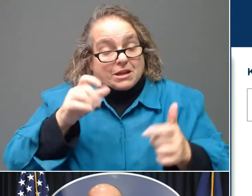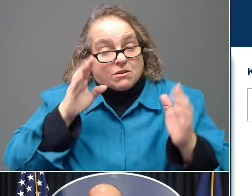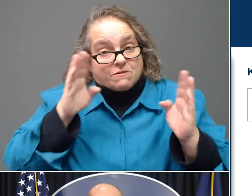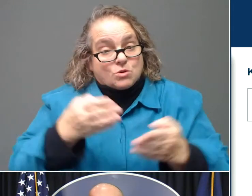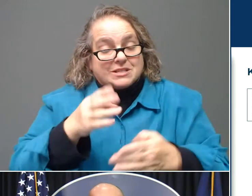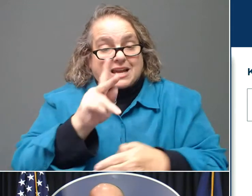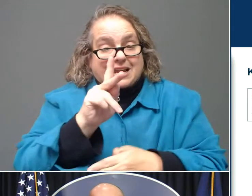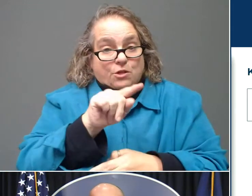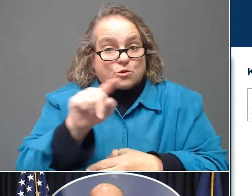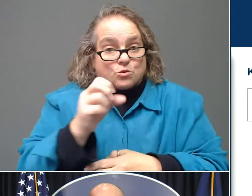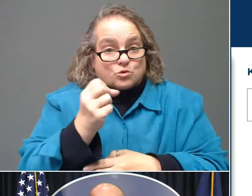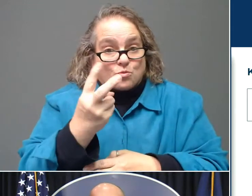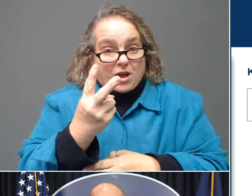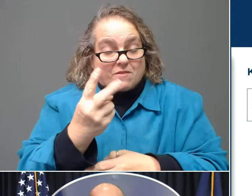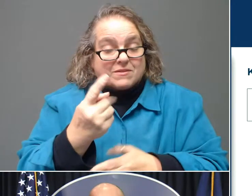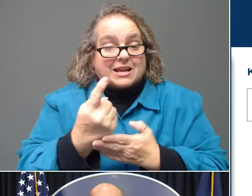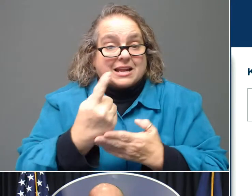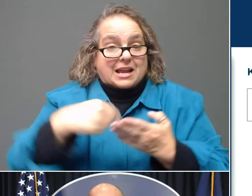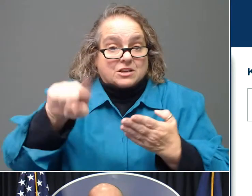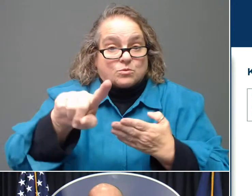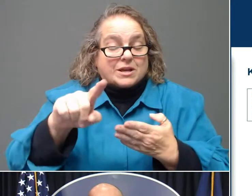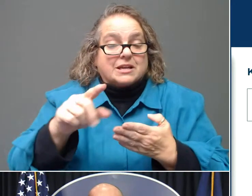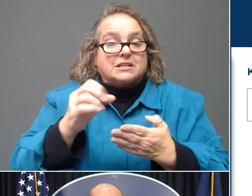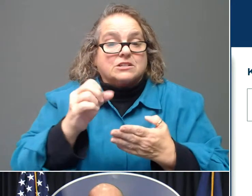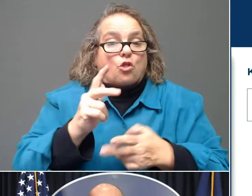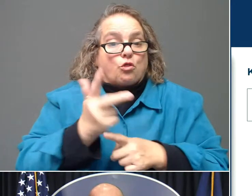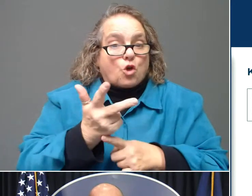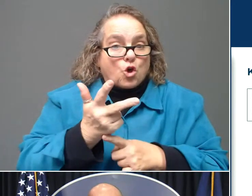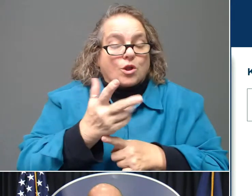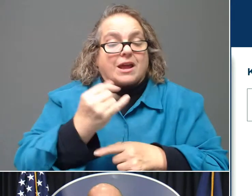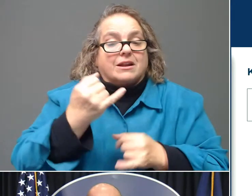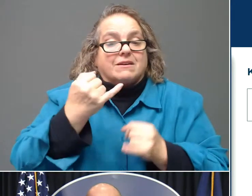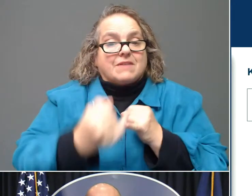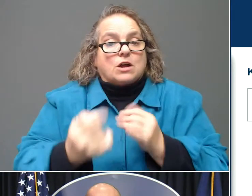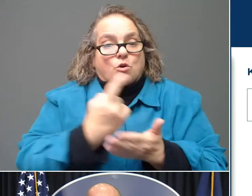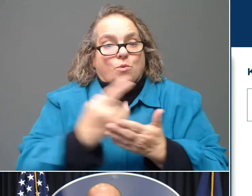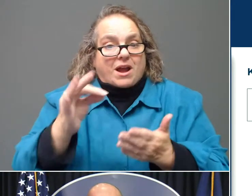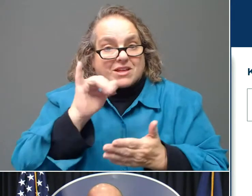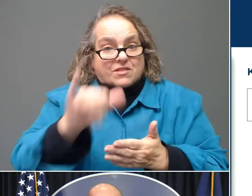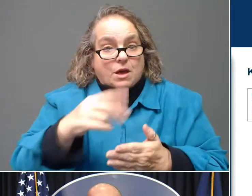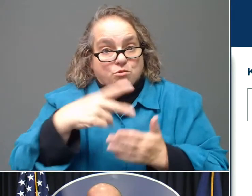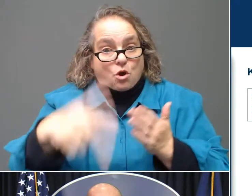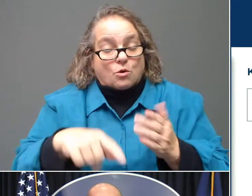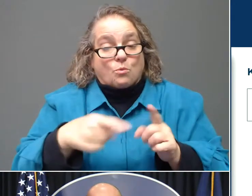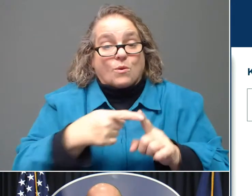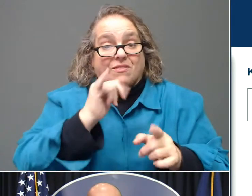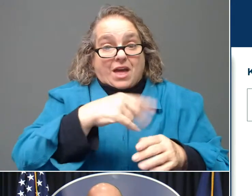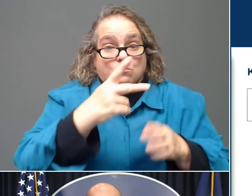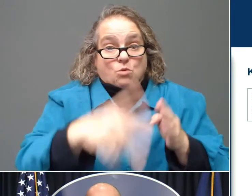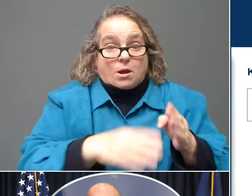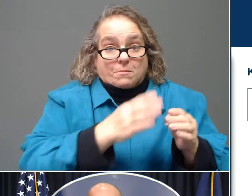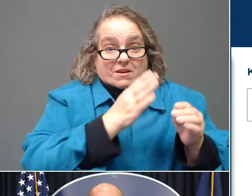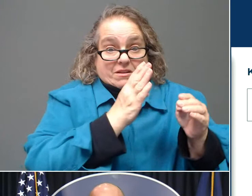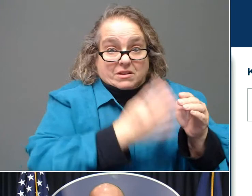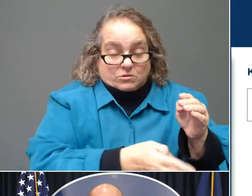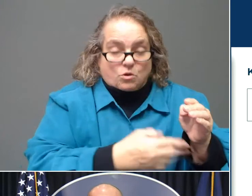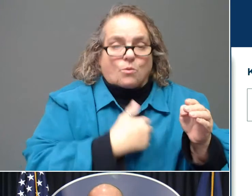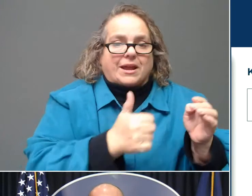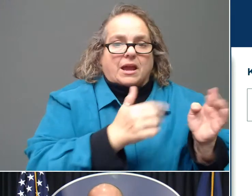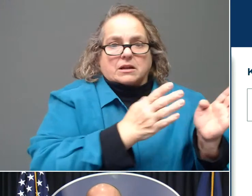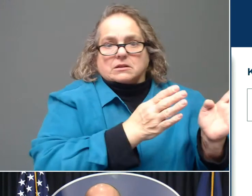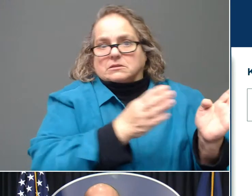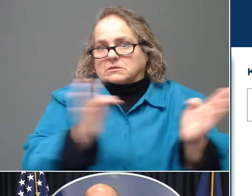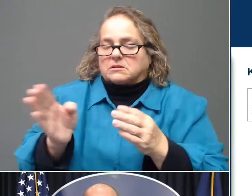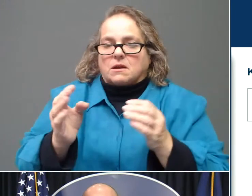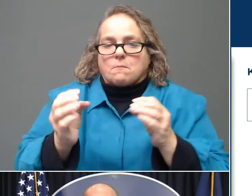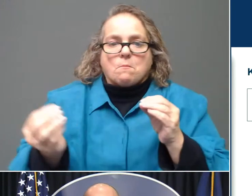Next week is the third and final week of that program. And so when that program concludes, we're able to swing even more robustly